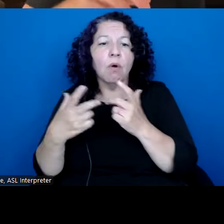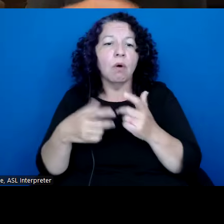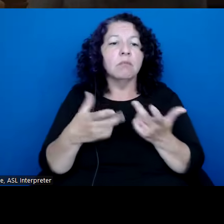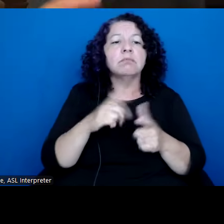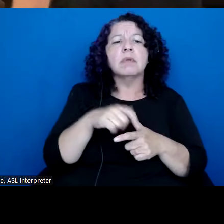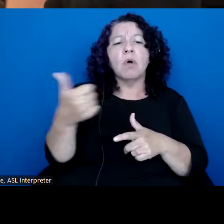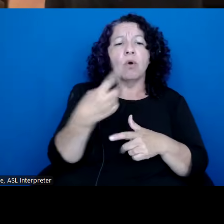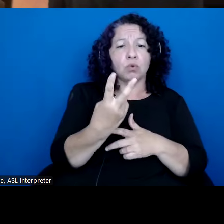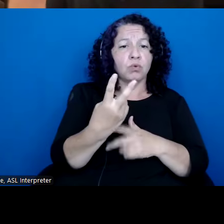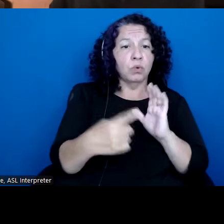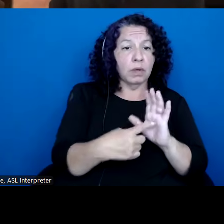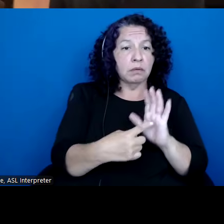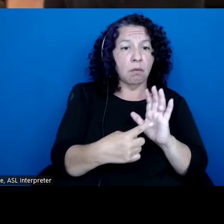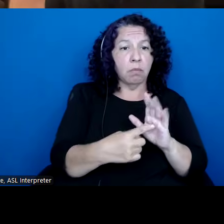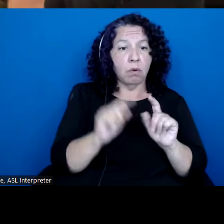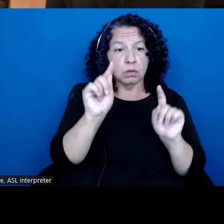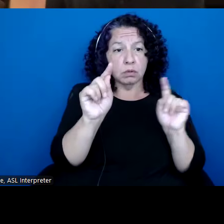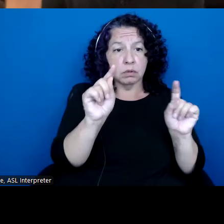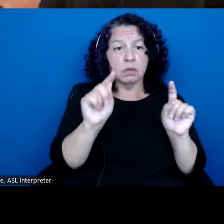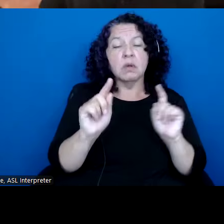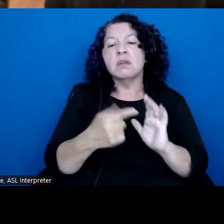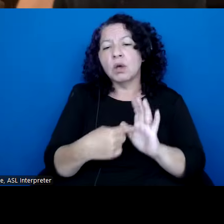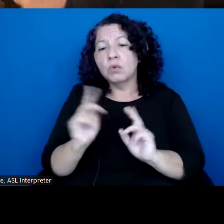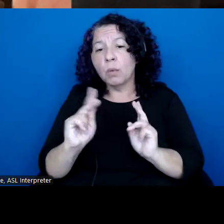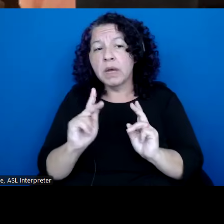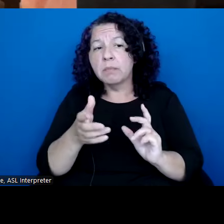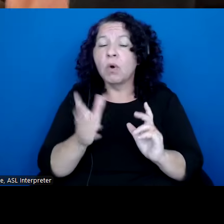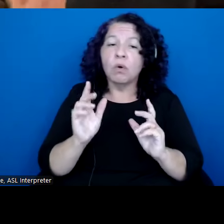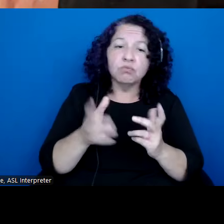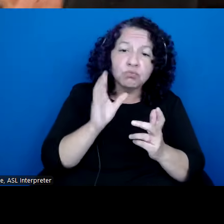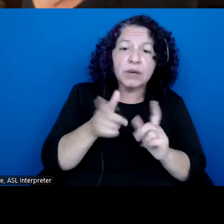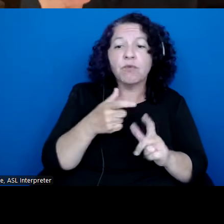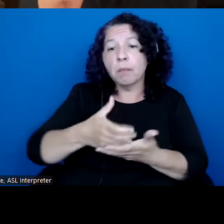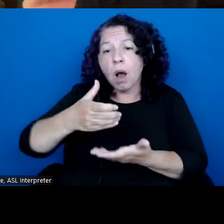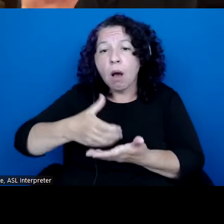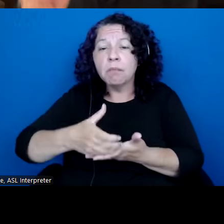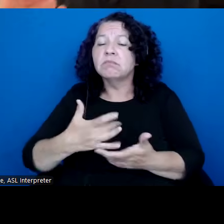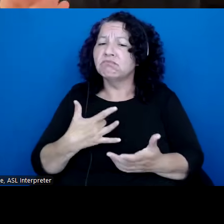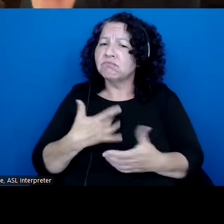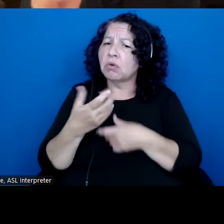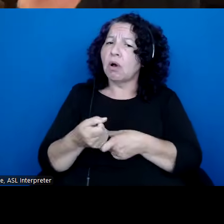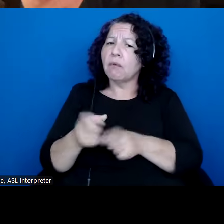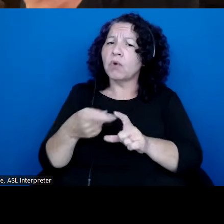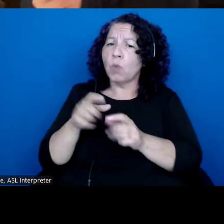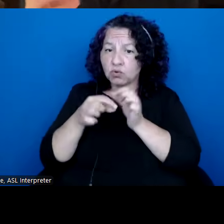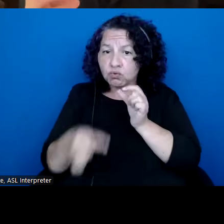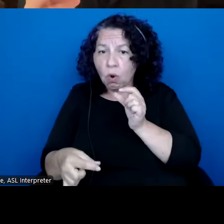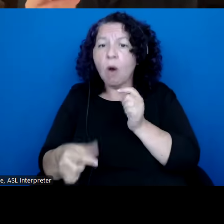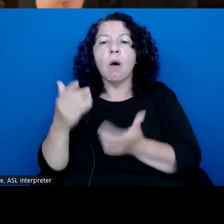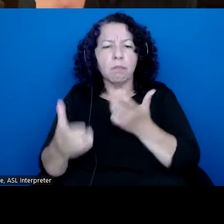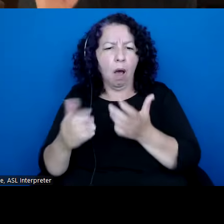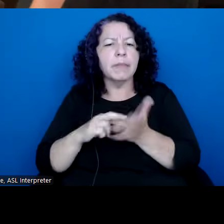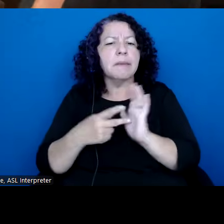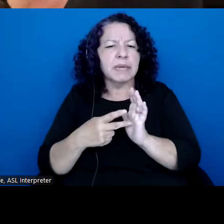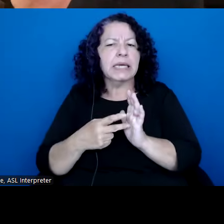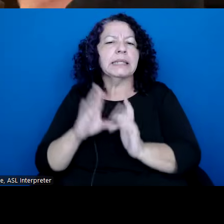in the other two examples is that they also depict people drinking from cups. I think we feel pretty confident that when they're drinking from straws, it's probably beer that they're